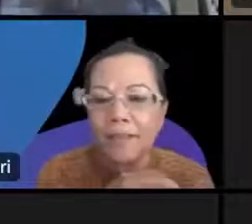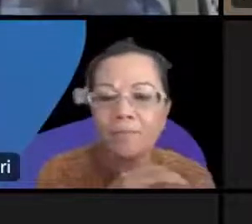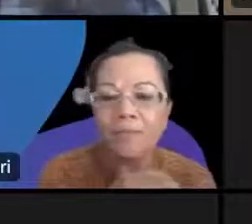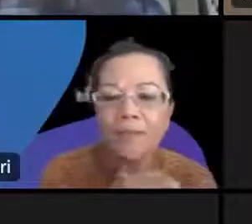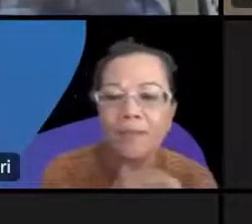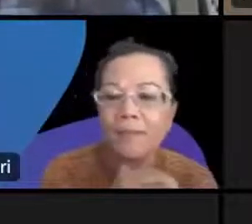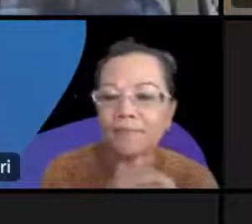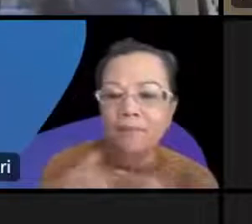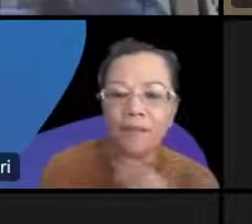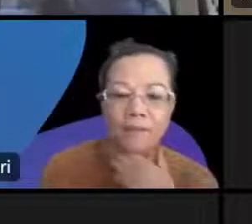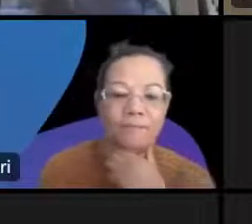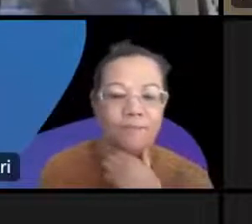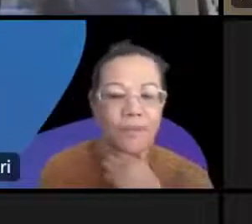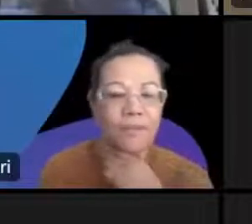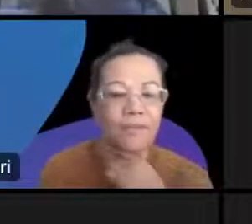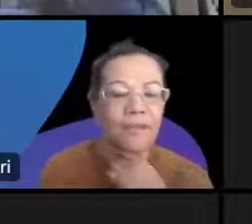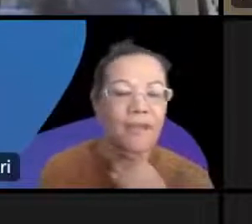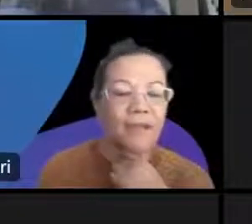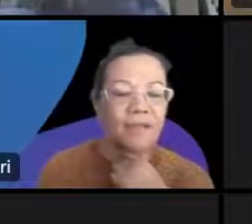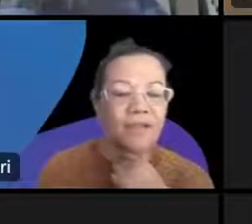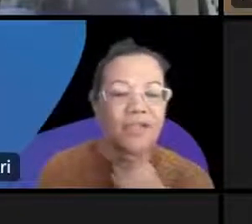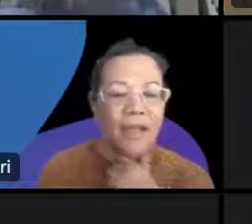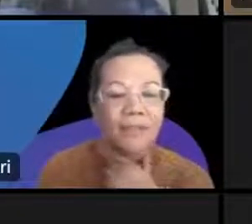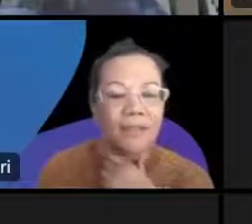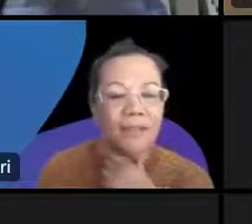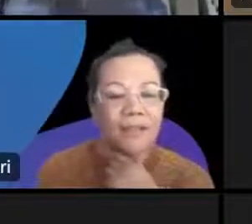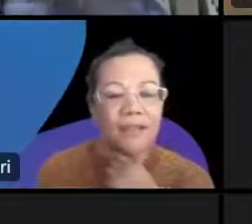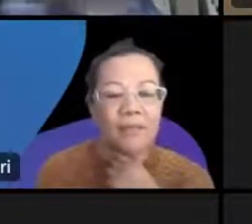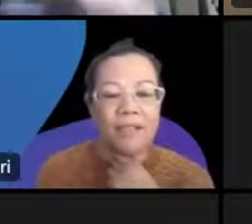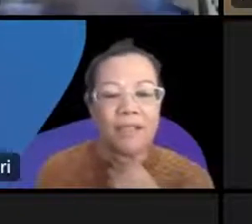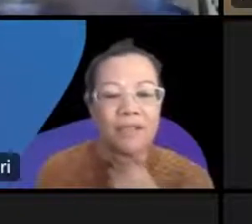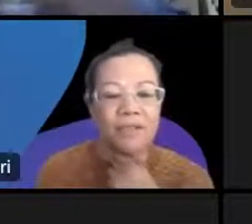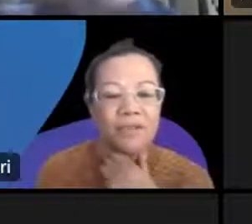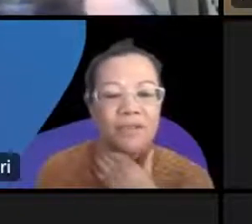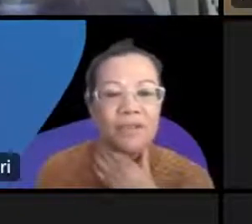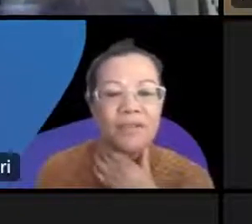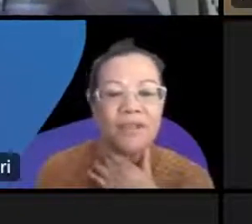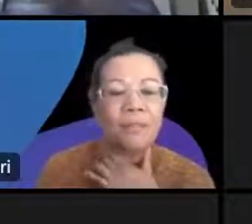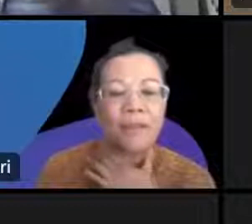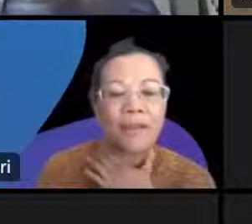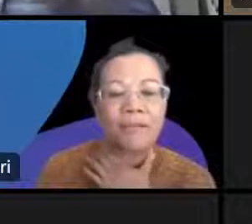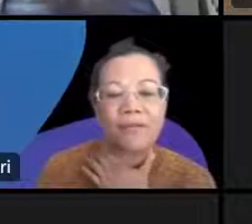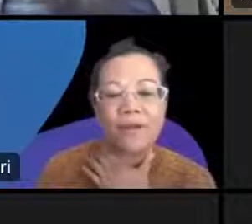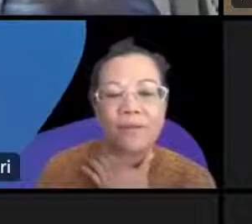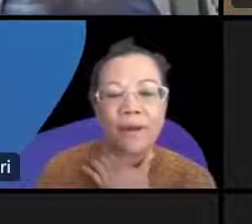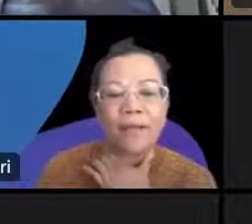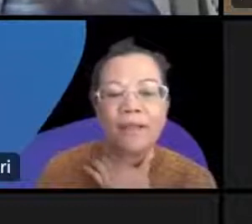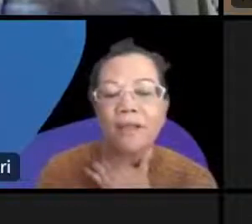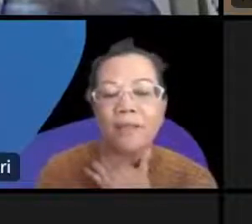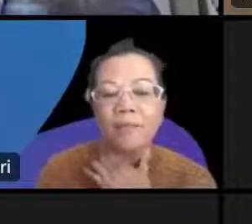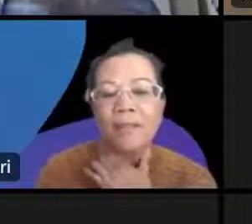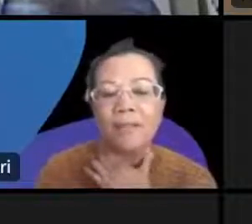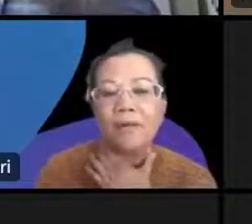website. I'll put the link on the chat. Anybody interested in applying for that